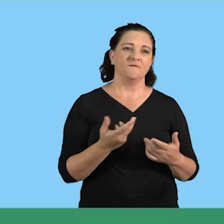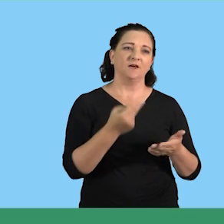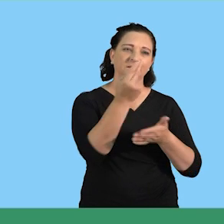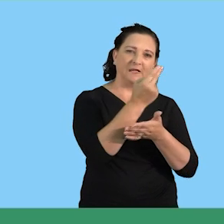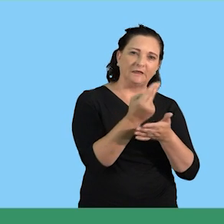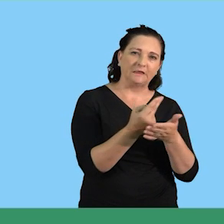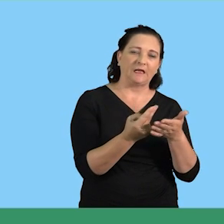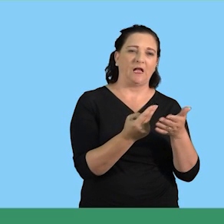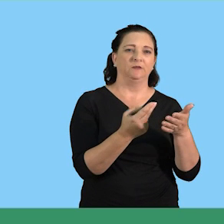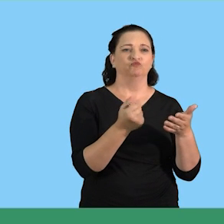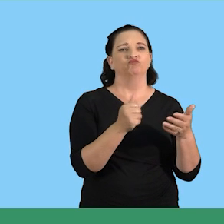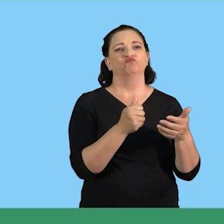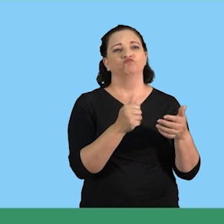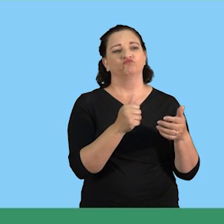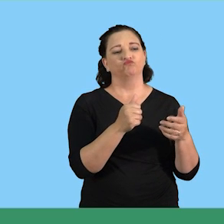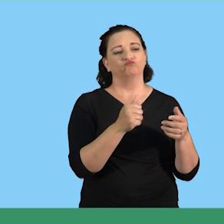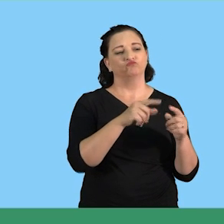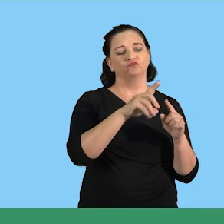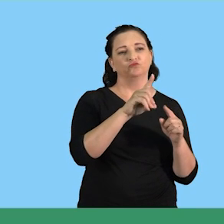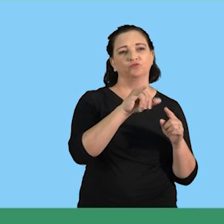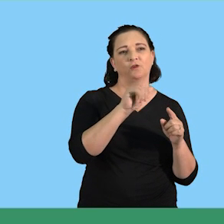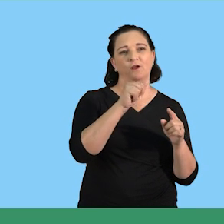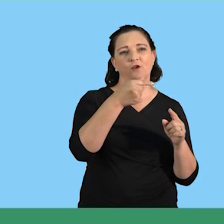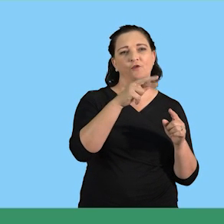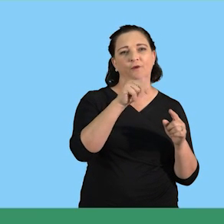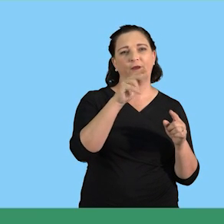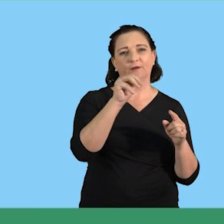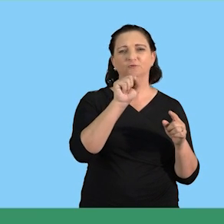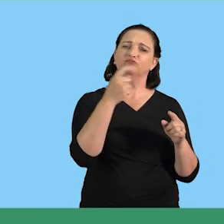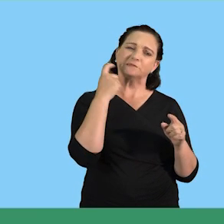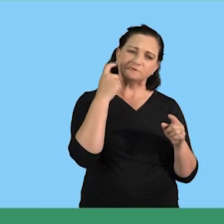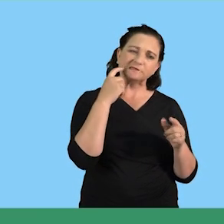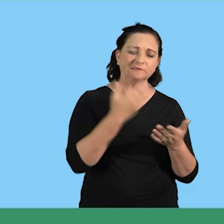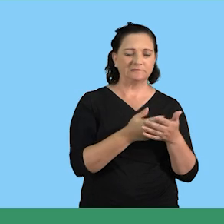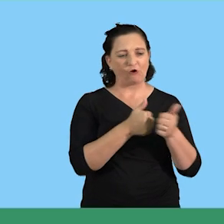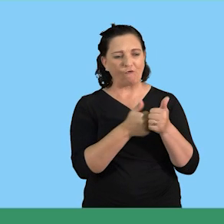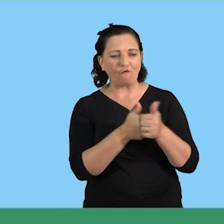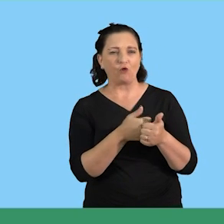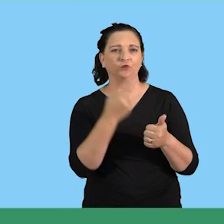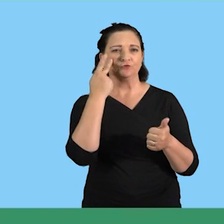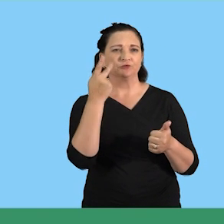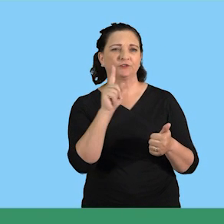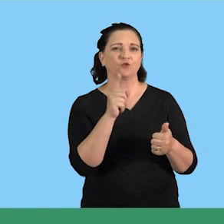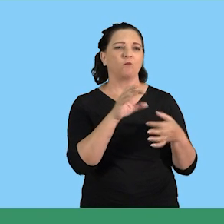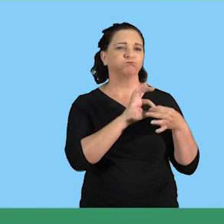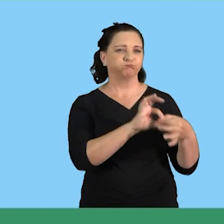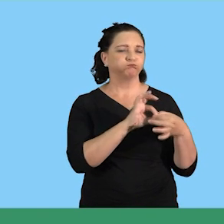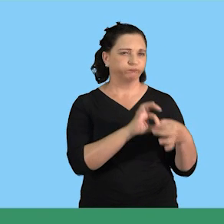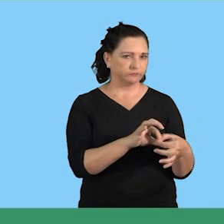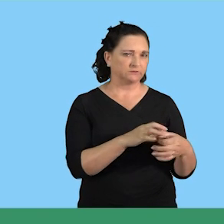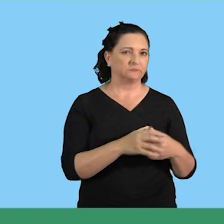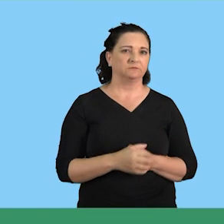illustrations. They make it easy for the reader to follow by providing relationships with an organization. So